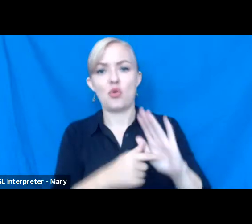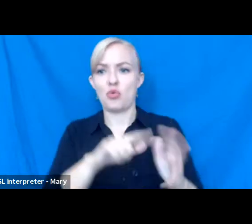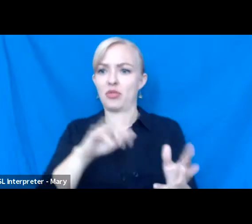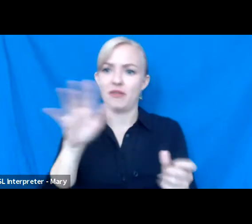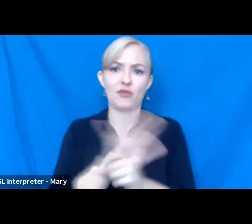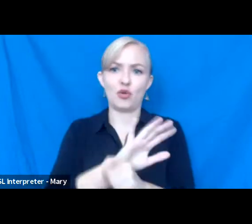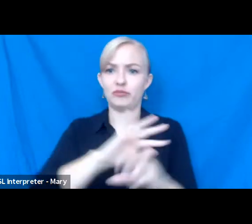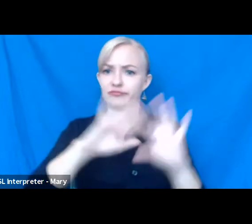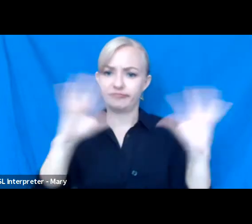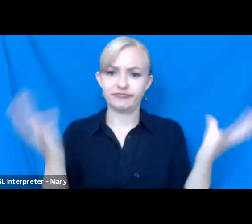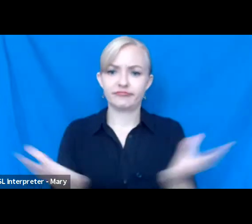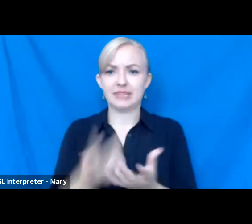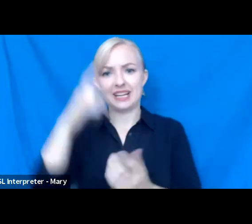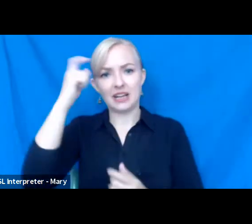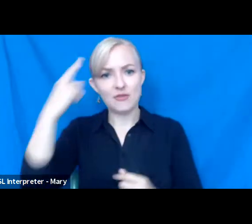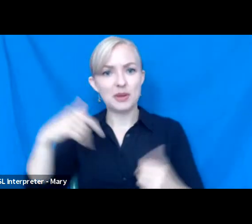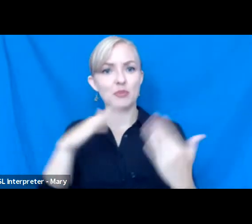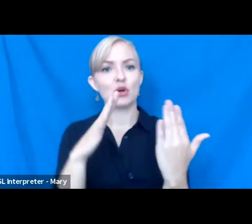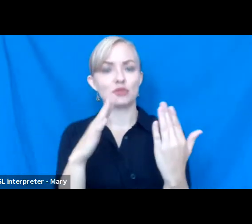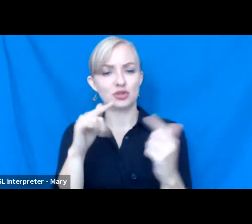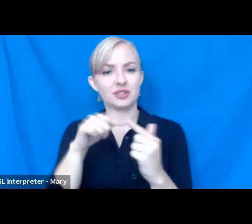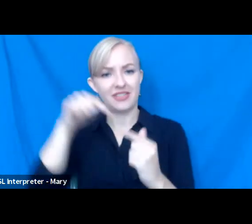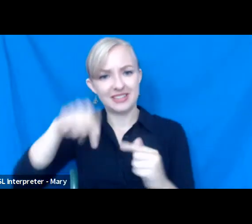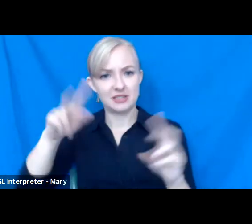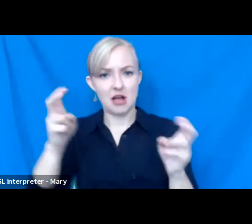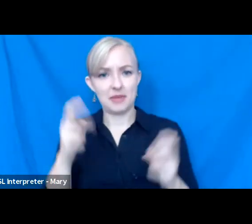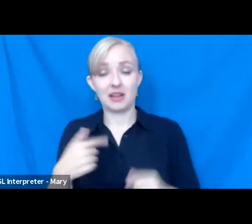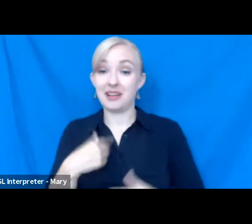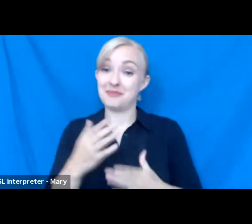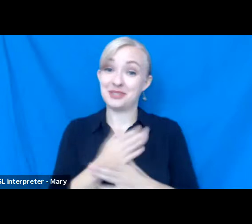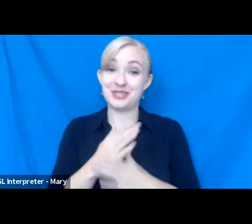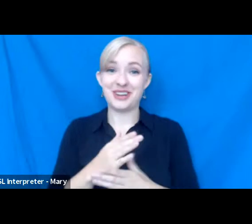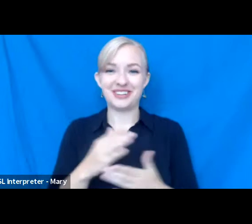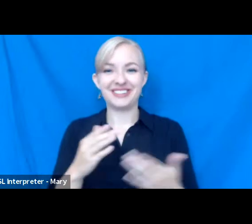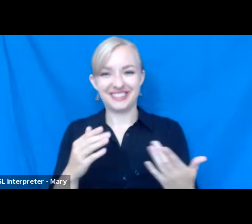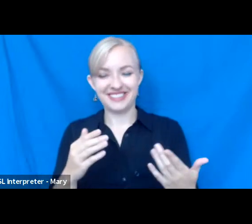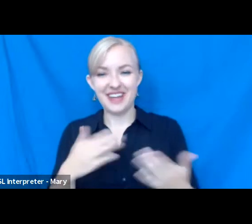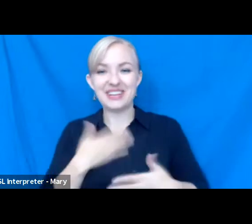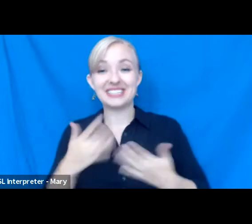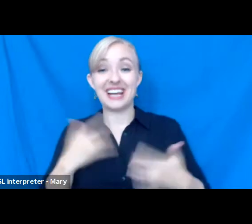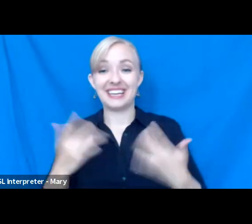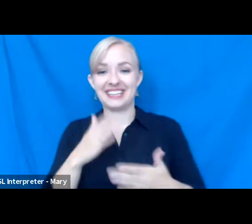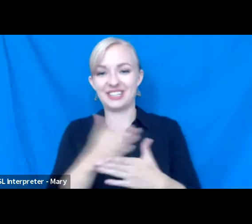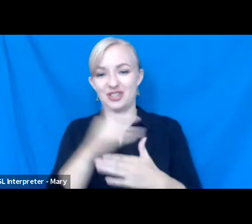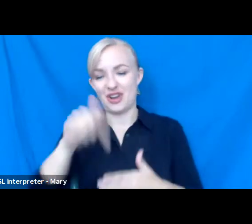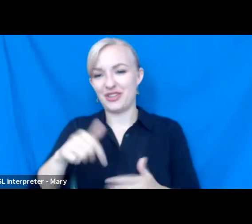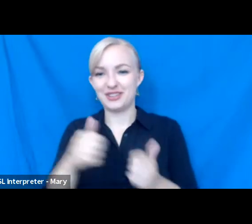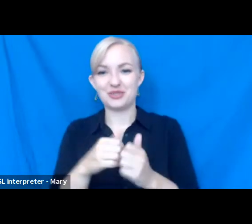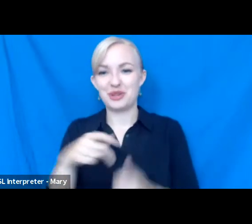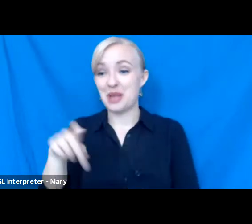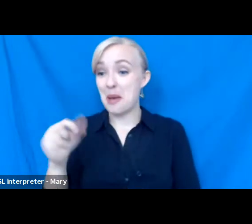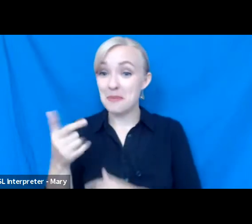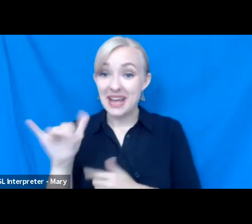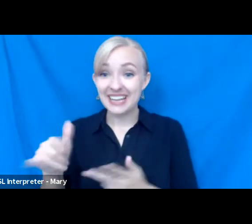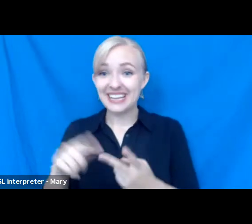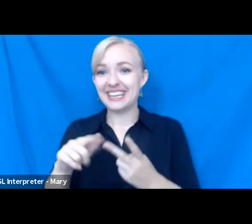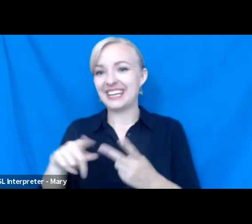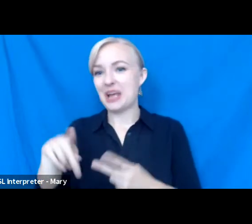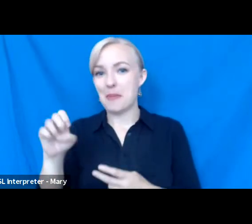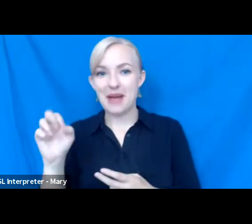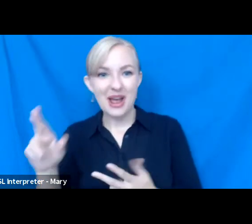to eviction prevention. I'm excited to share the screen with Peggy Bailey and Vanessa McGaw and Per